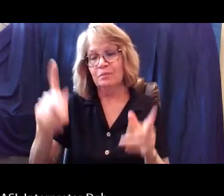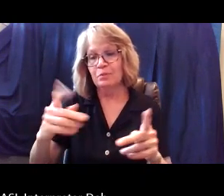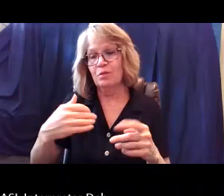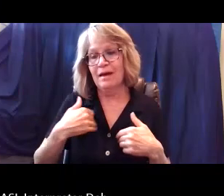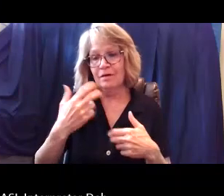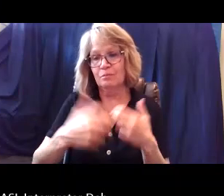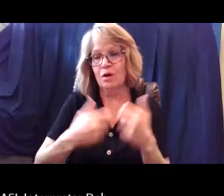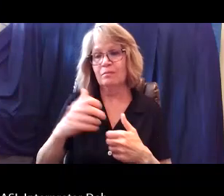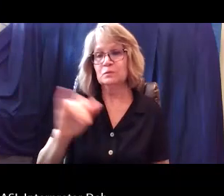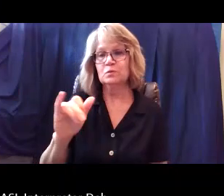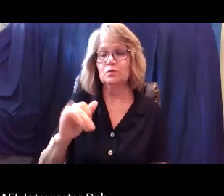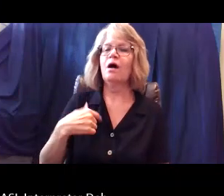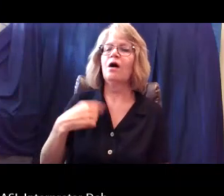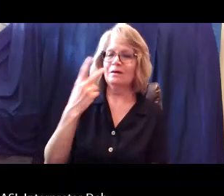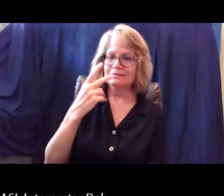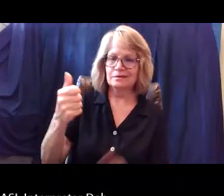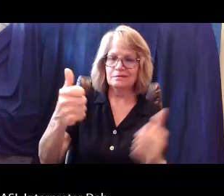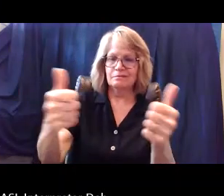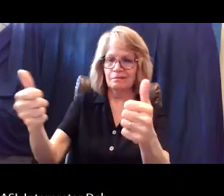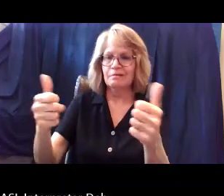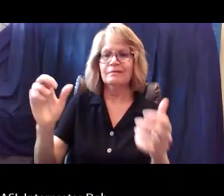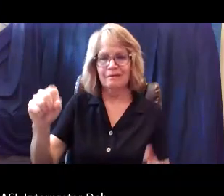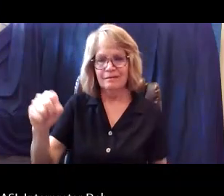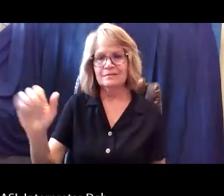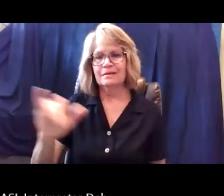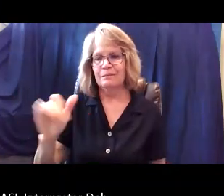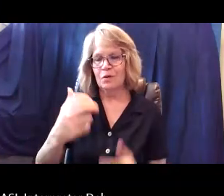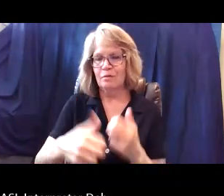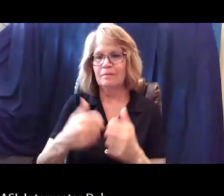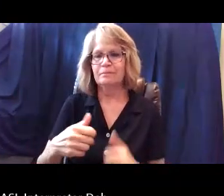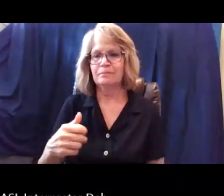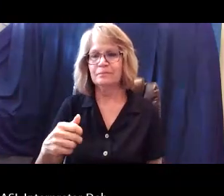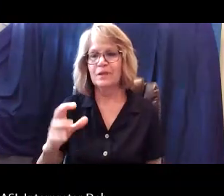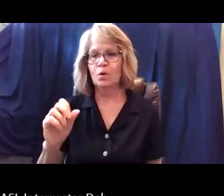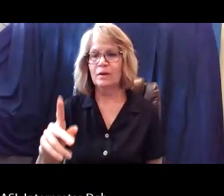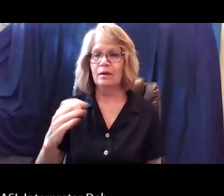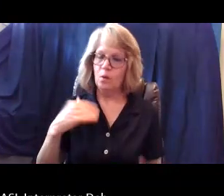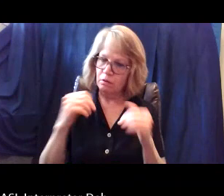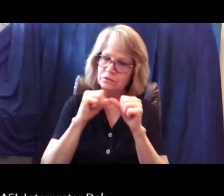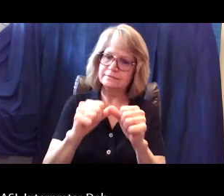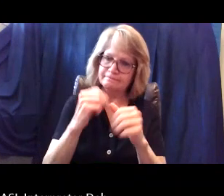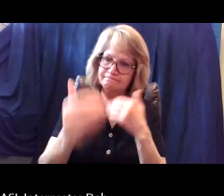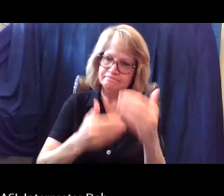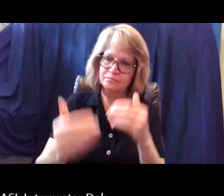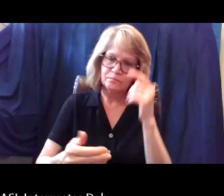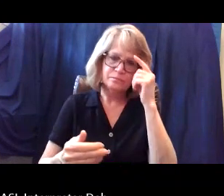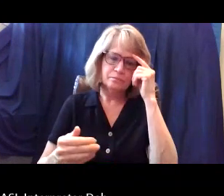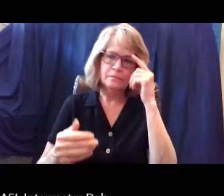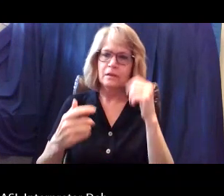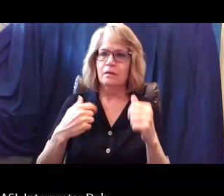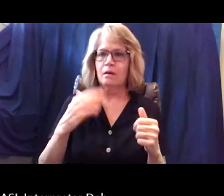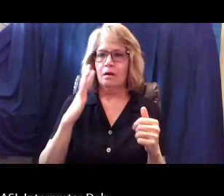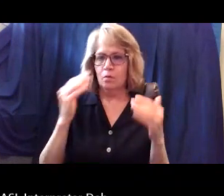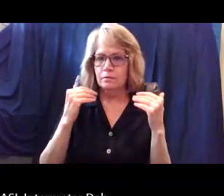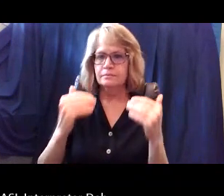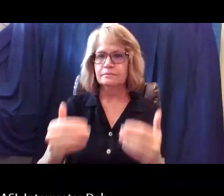up. Okay. All right, we'll keep moving on then. And I will go